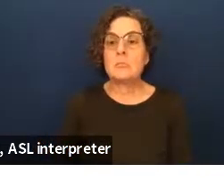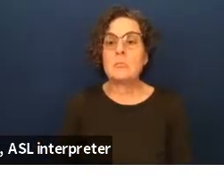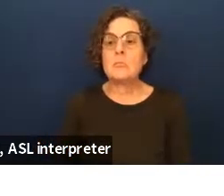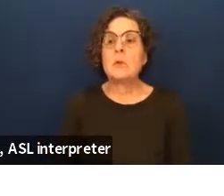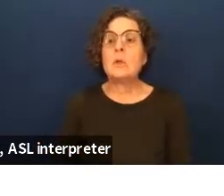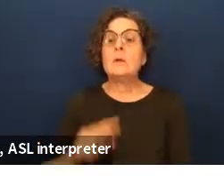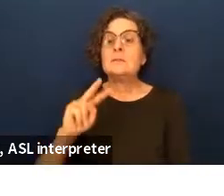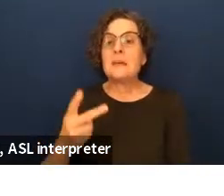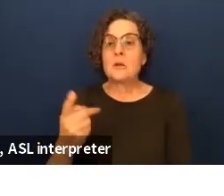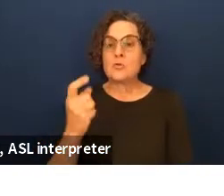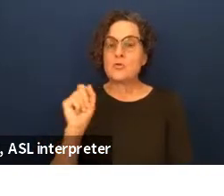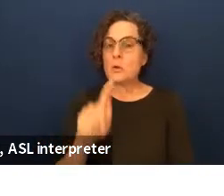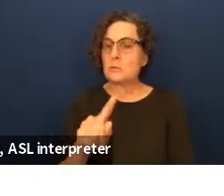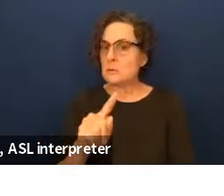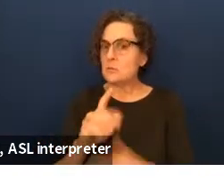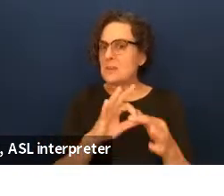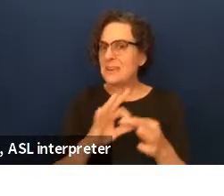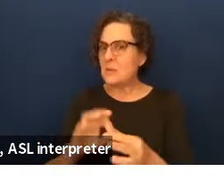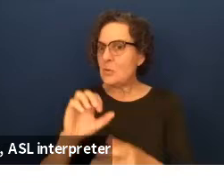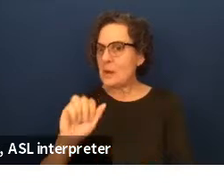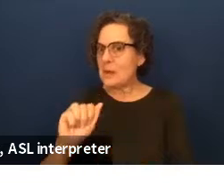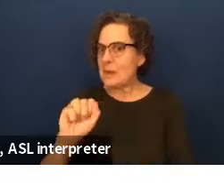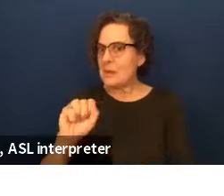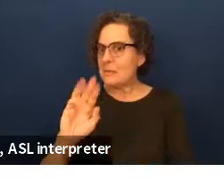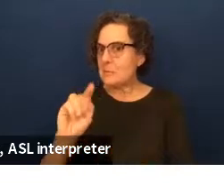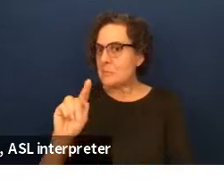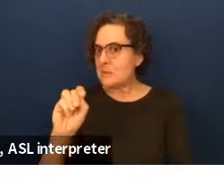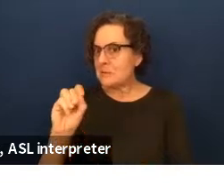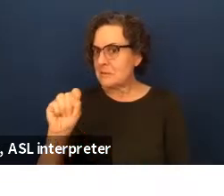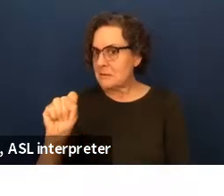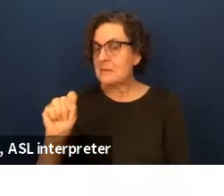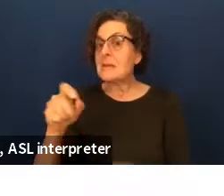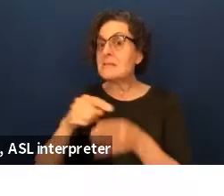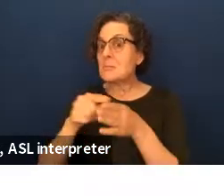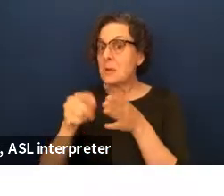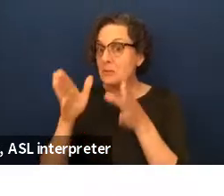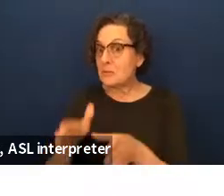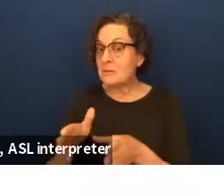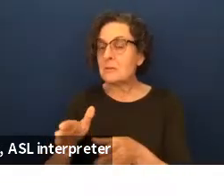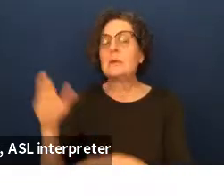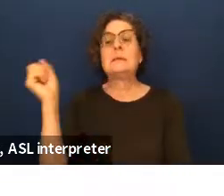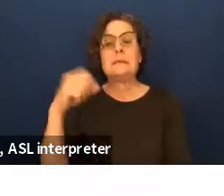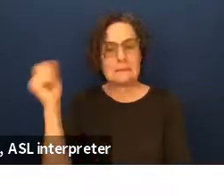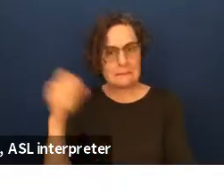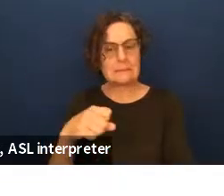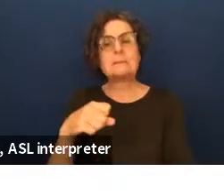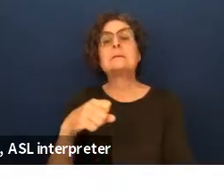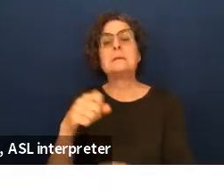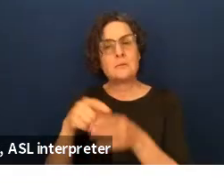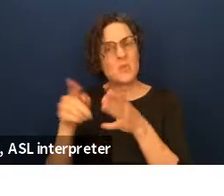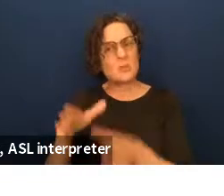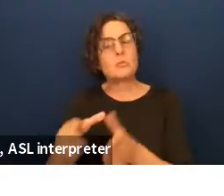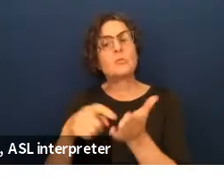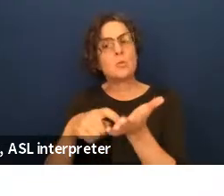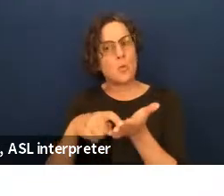And the second question, as far as the asbestos specialist, yes, an asbestos specialist is